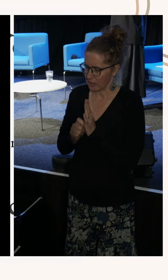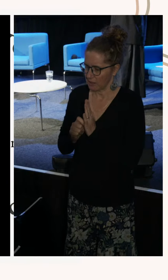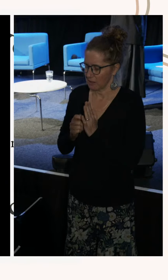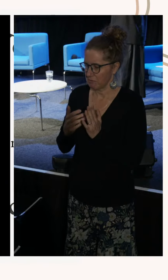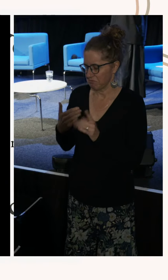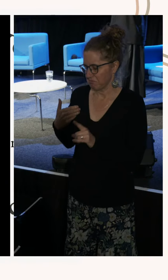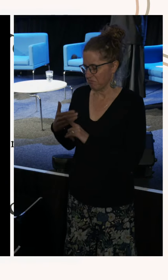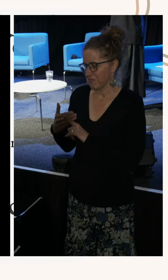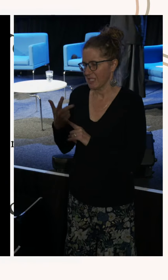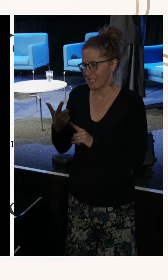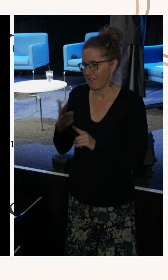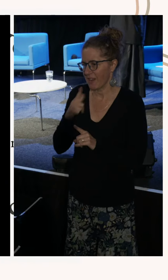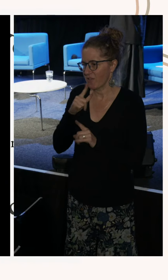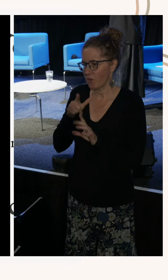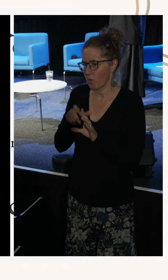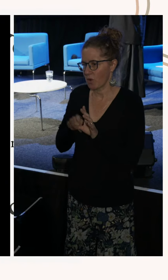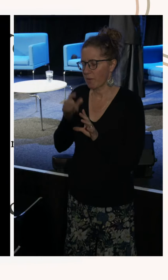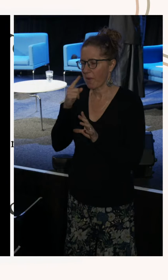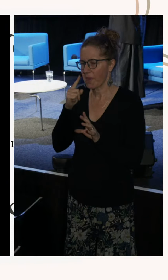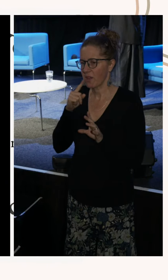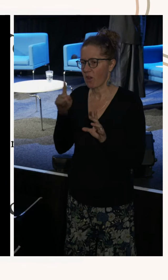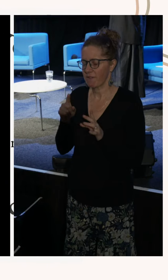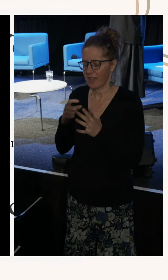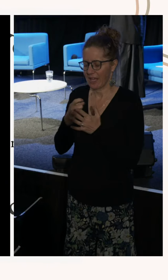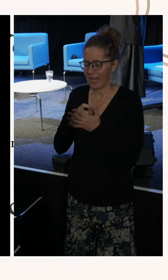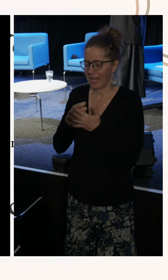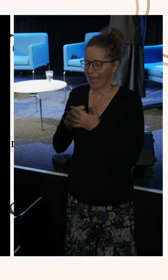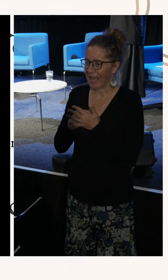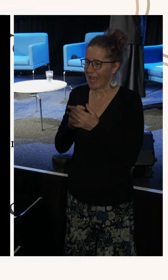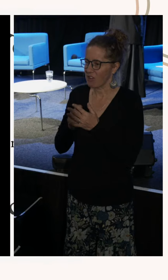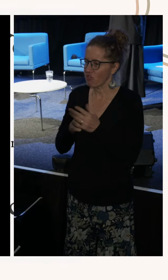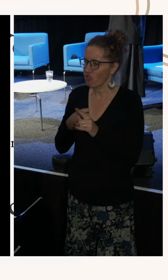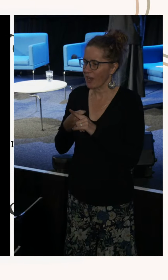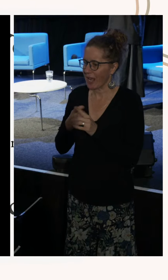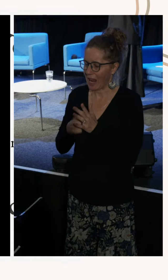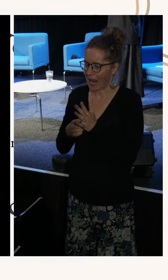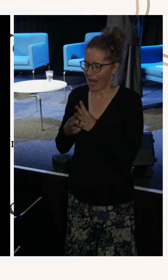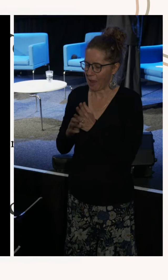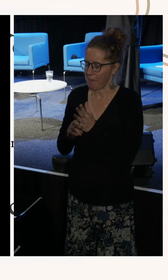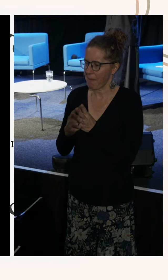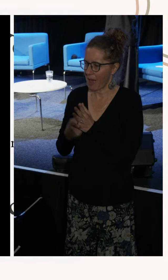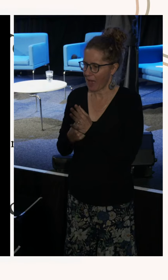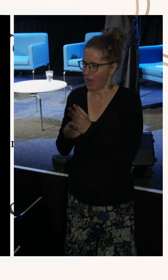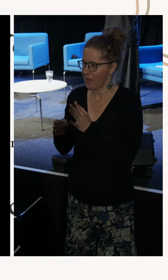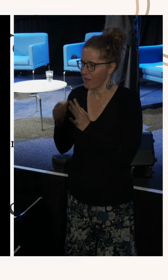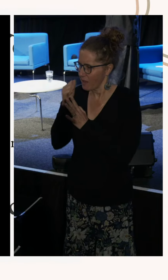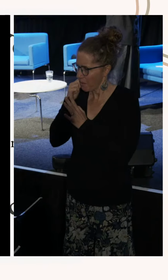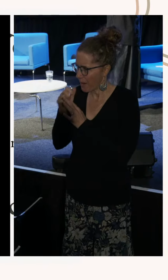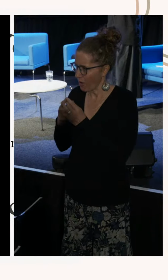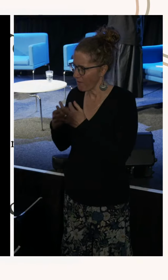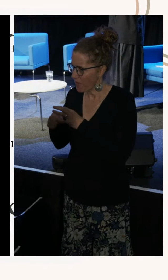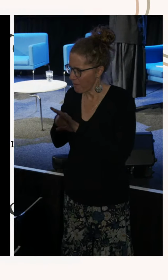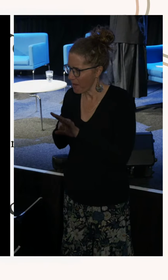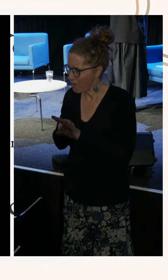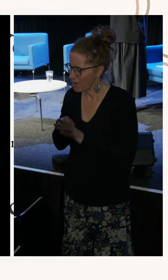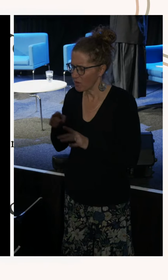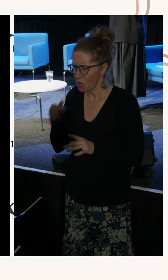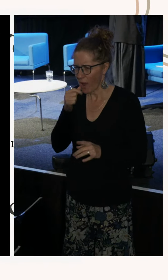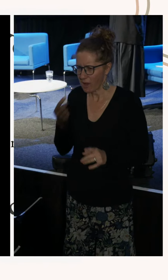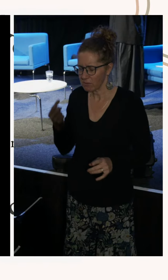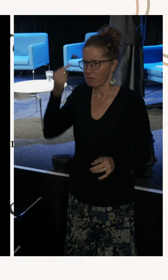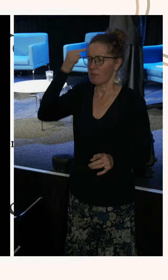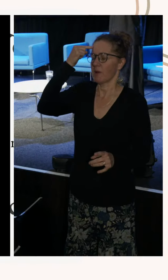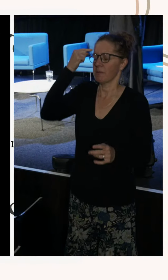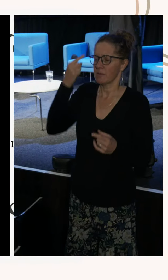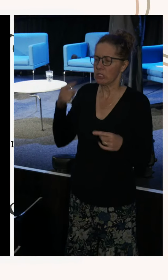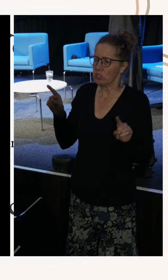700 words, I've had Kendrick Lamar's Black of the Berry quietly circling in my head. Not intentionally, but in the way a song pops in your head